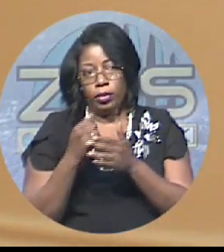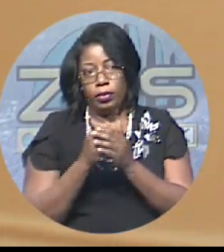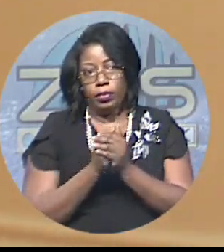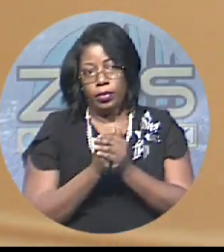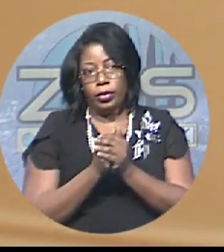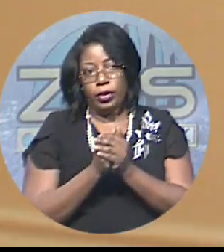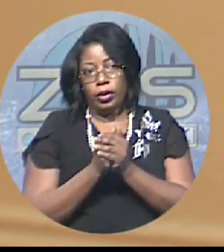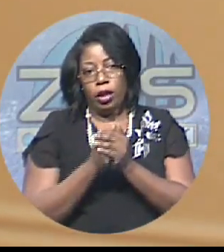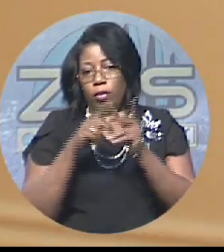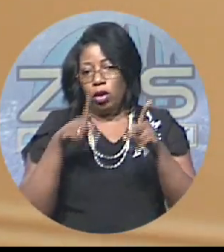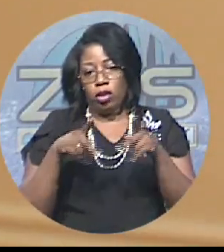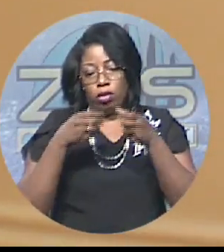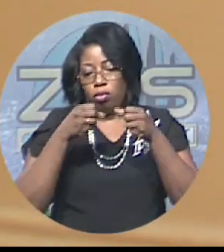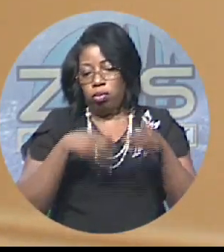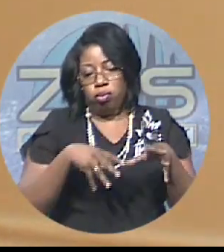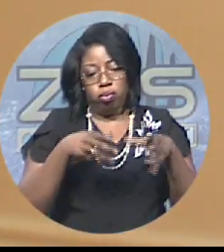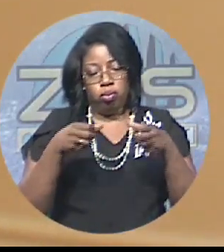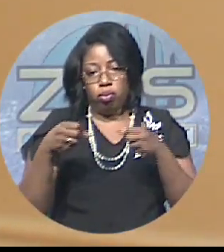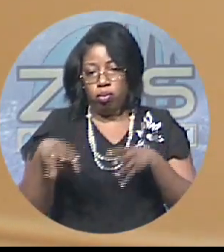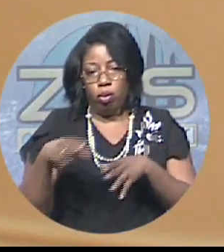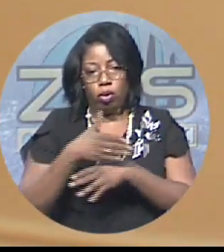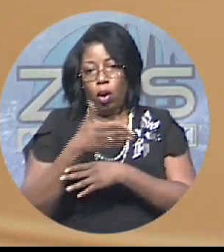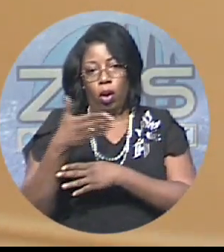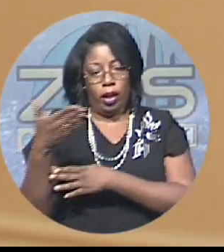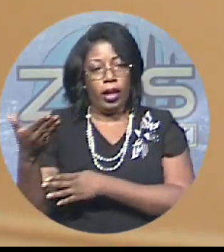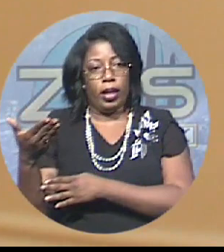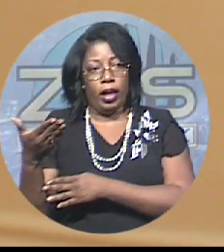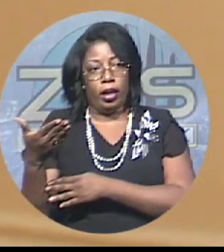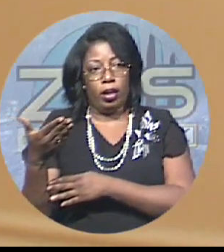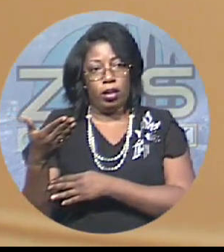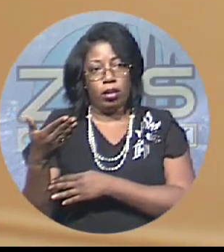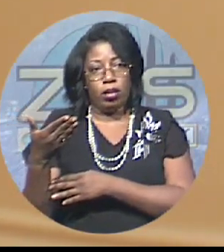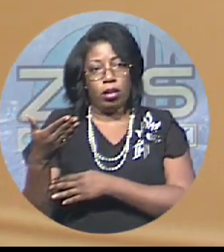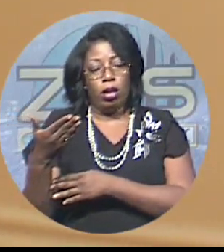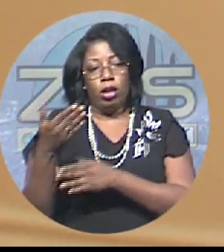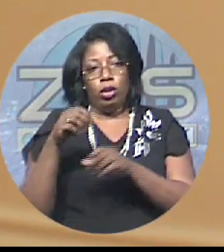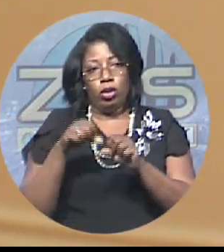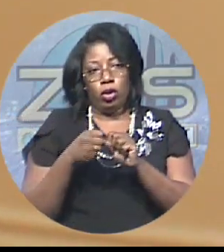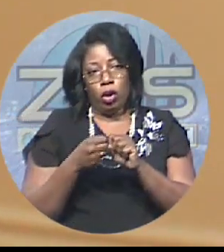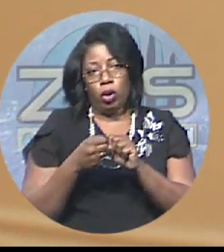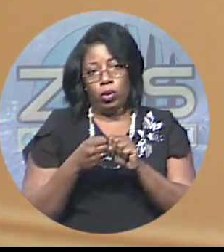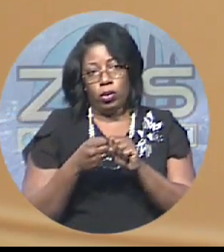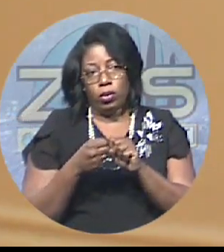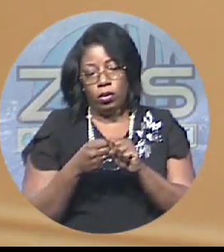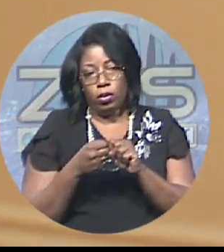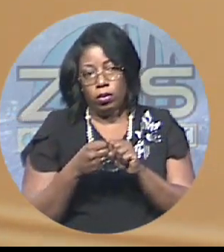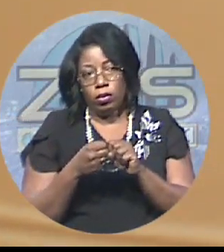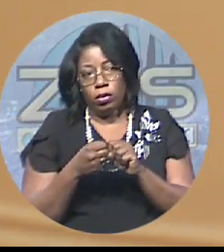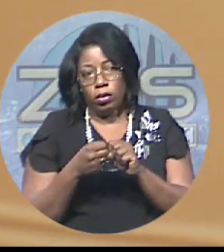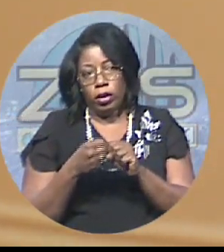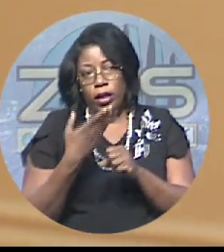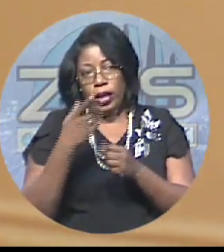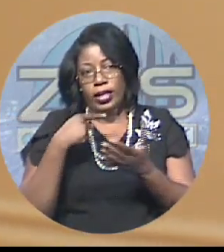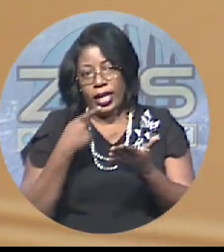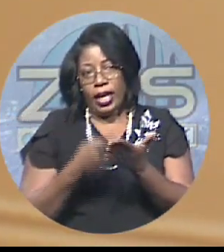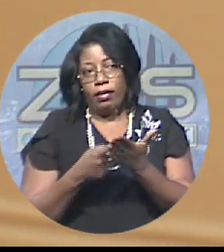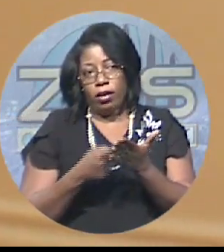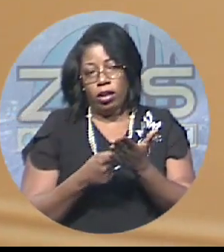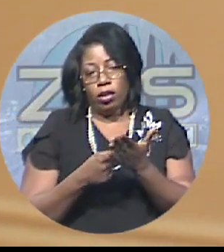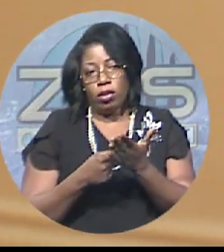people lost all of their belongings. And so clearly, There is evidence of